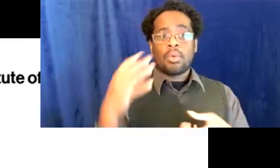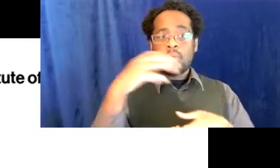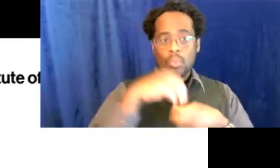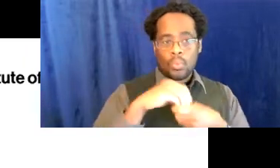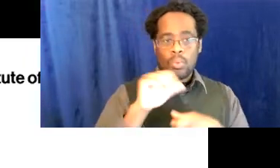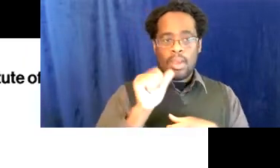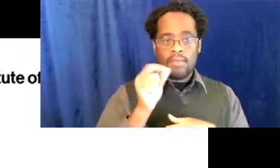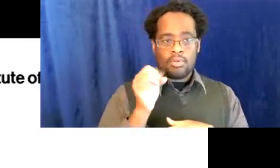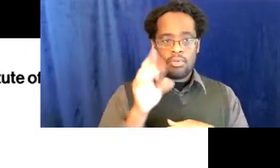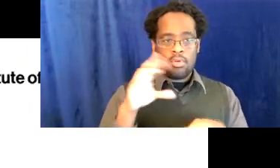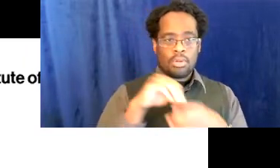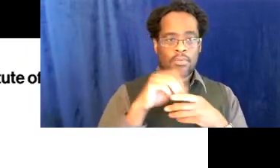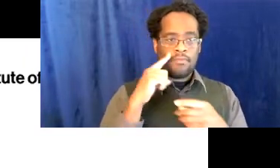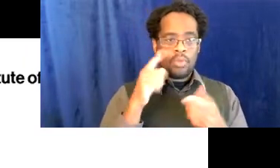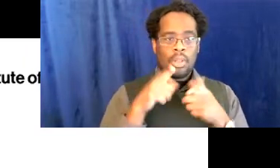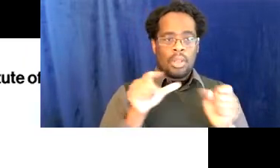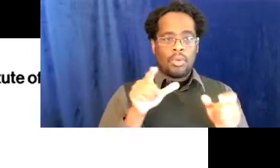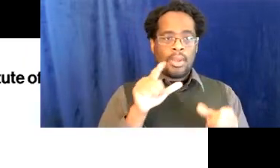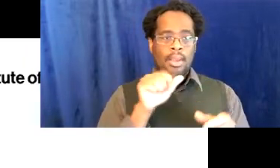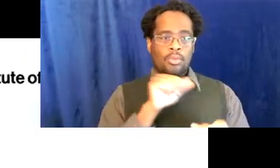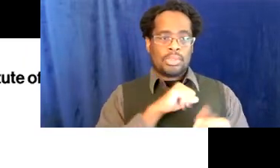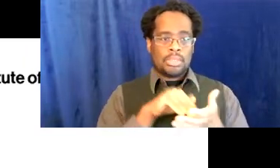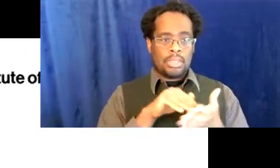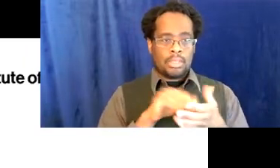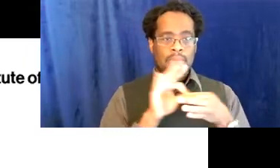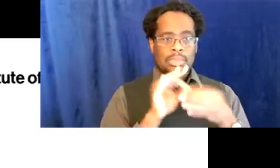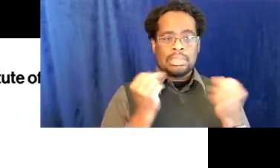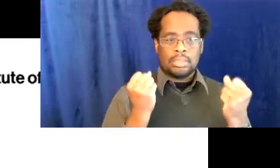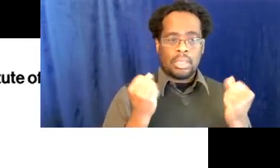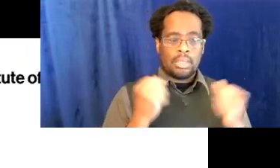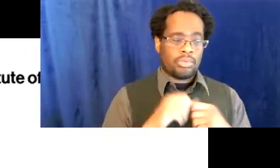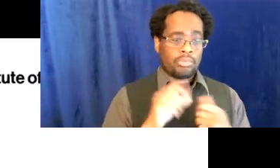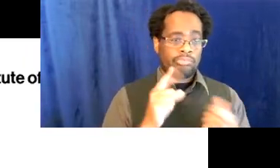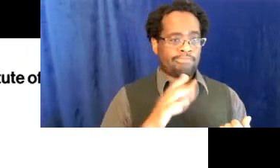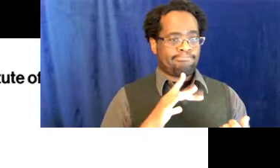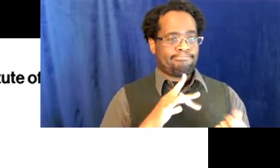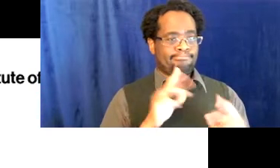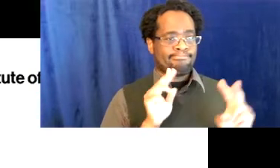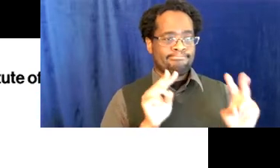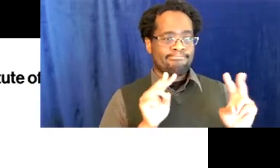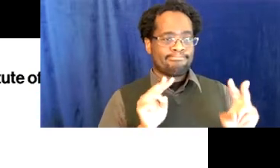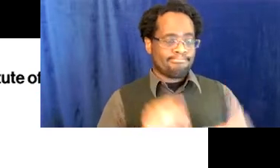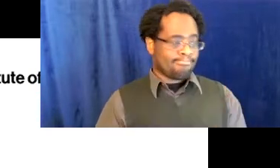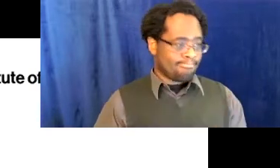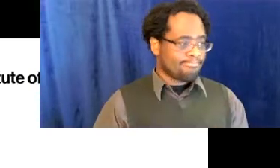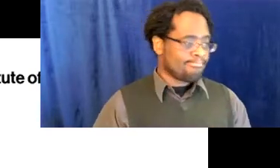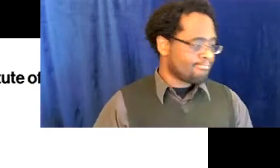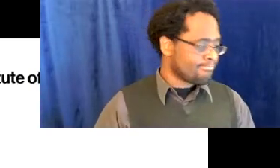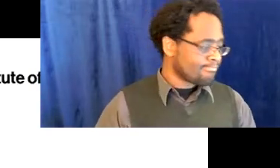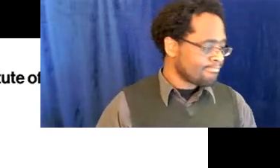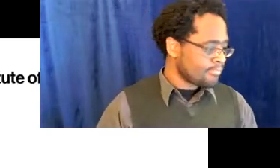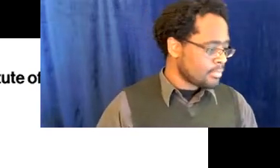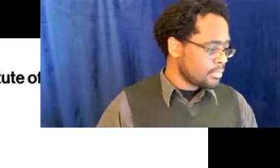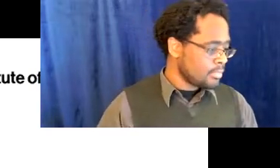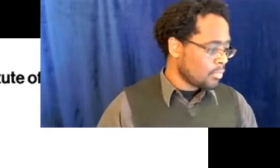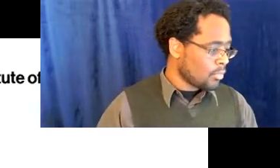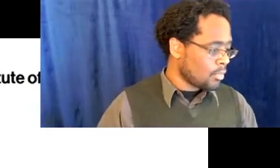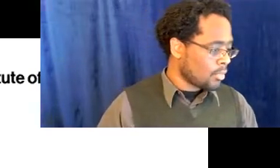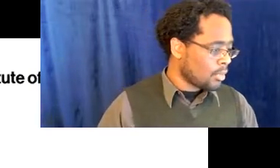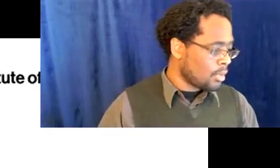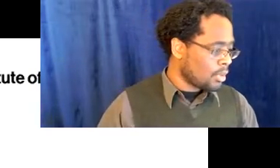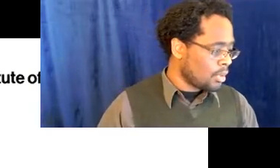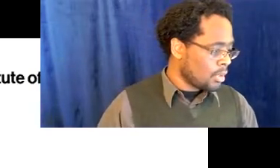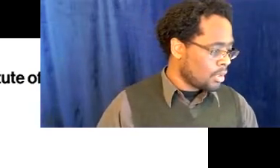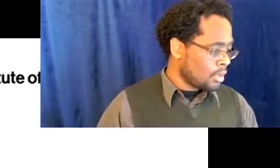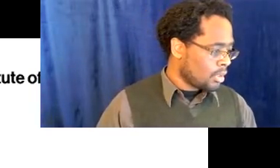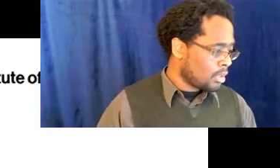perceptions about sign language. And we will include avatars for the language attitudes study, which I'm very much